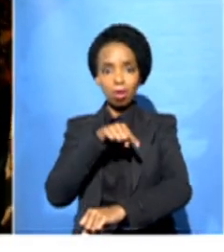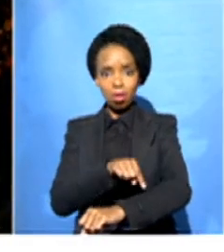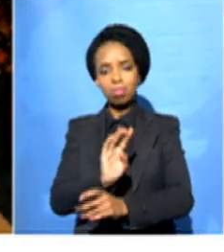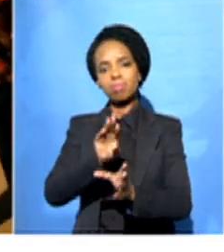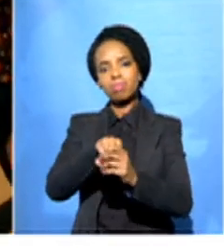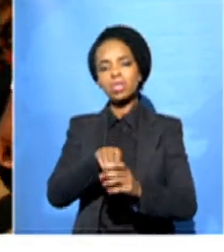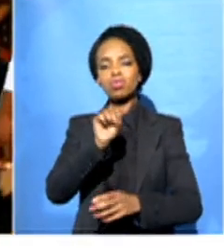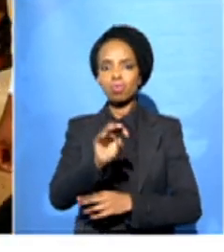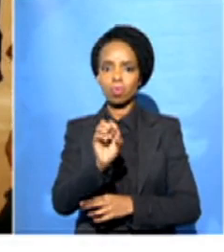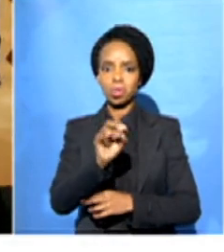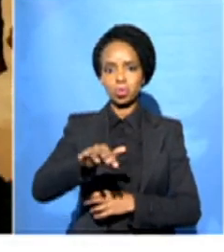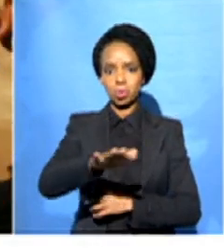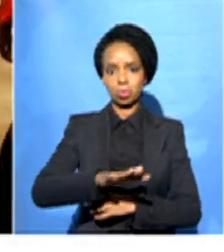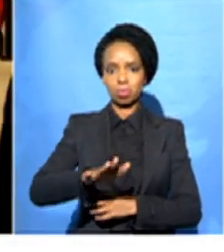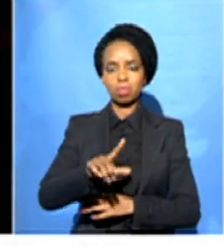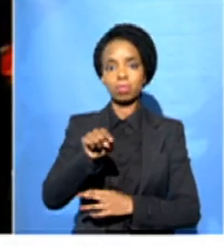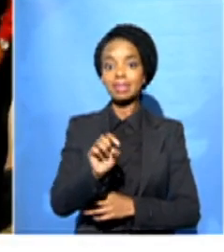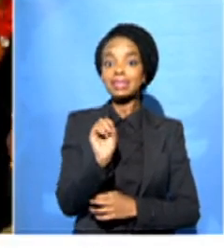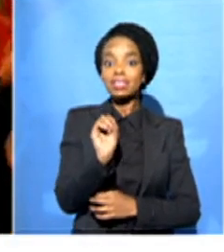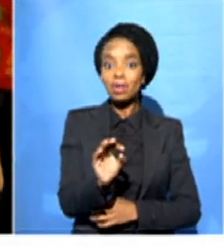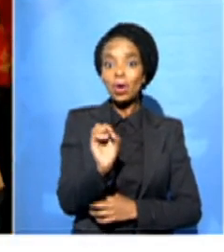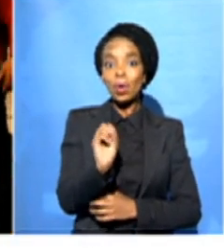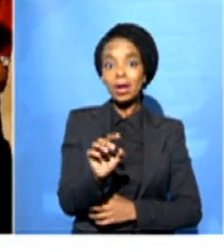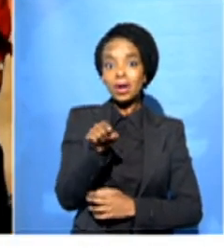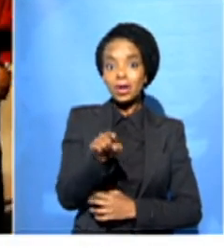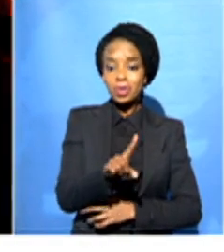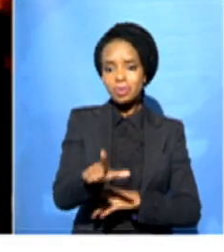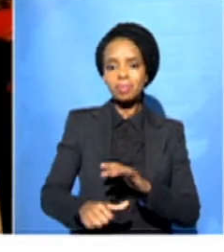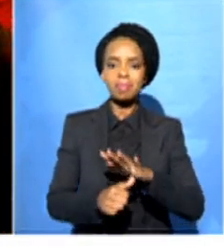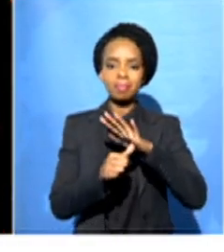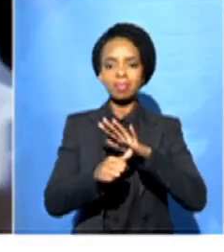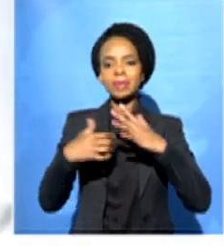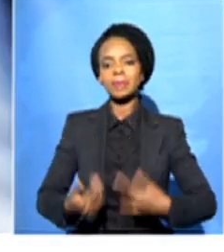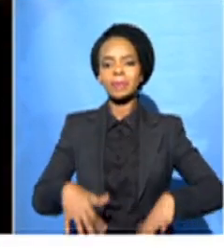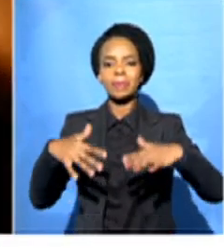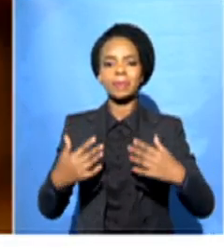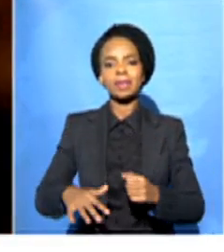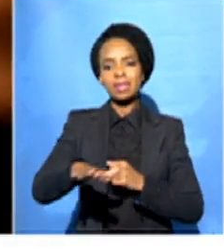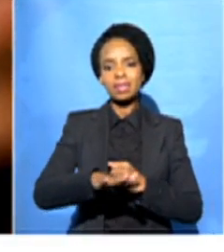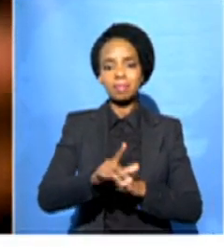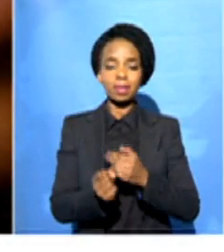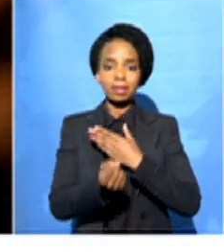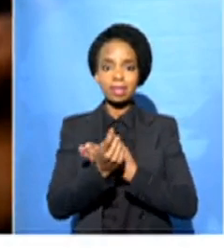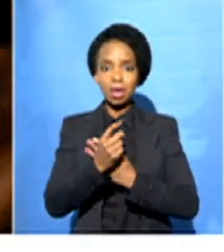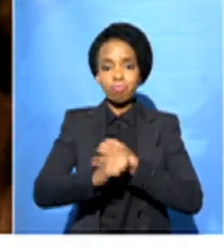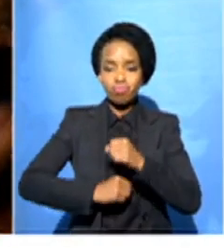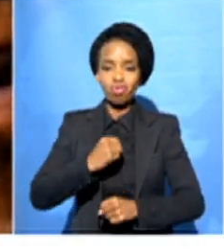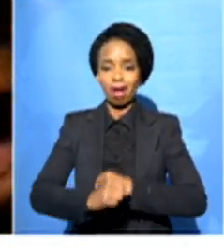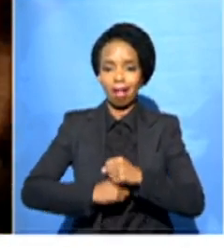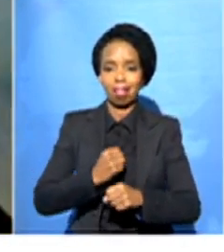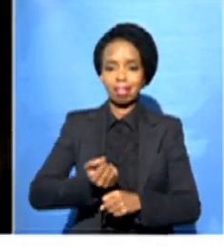Soweto, and Soweto is a very important monument of the struggle in this